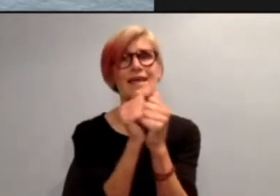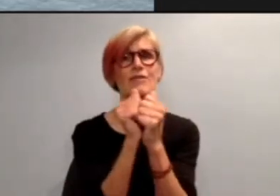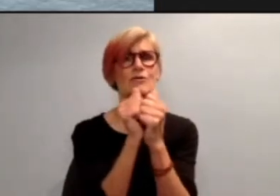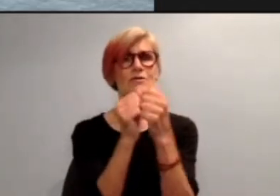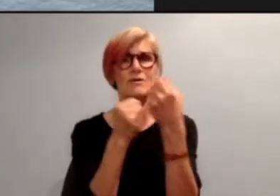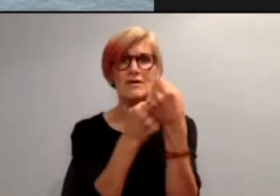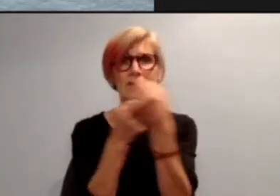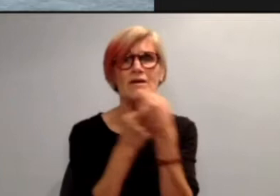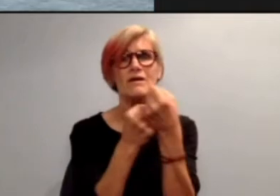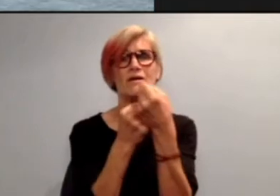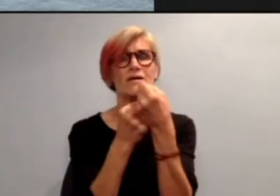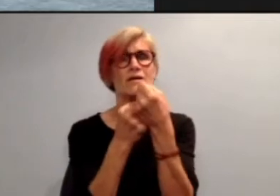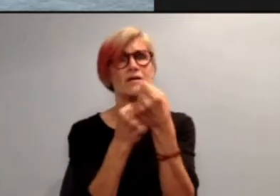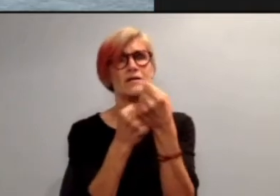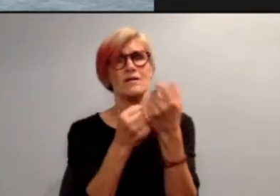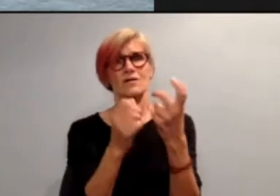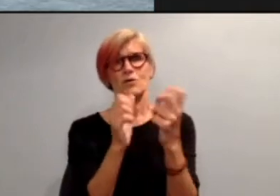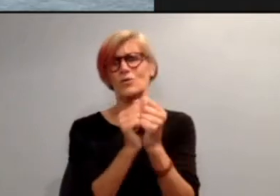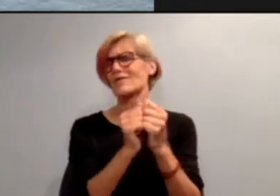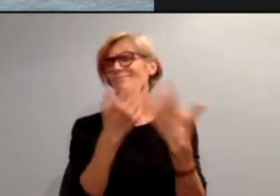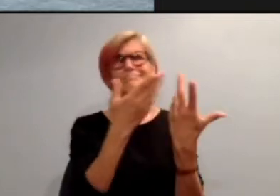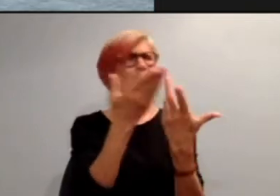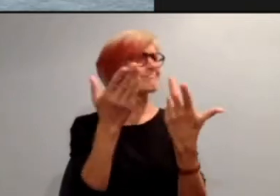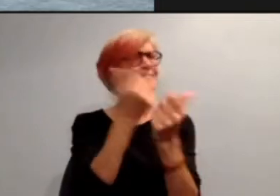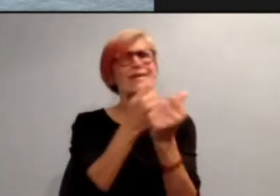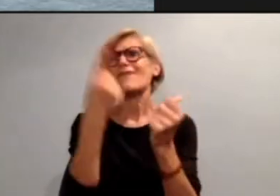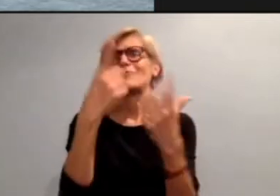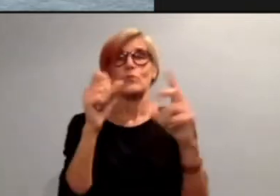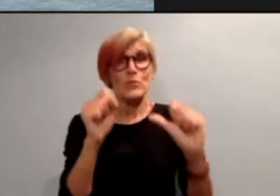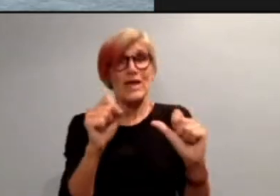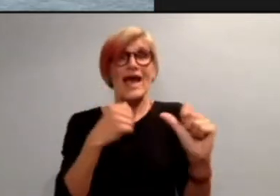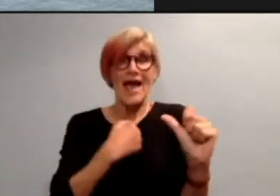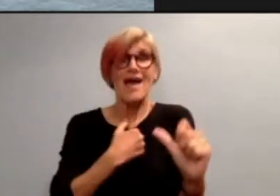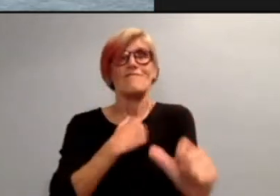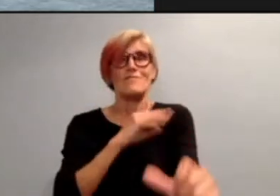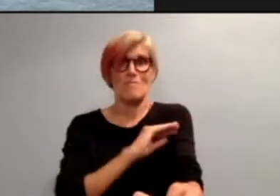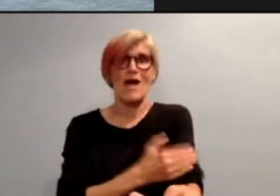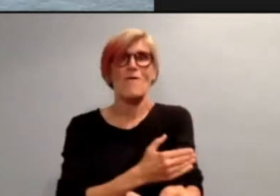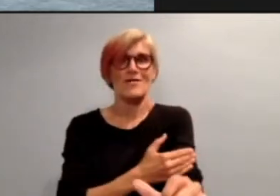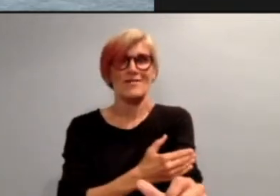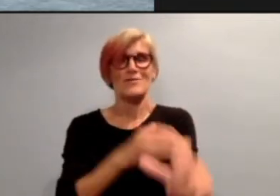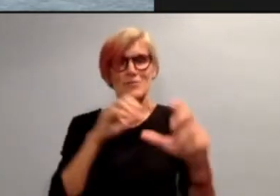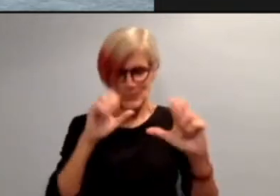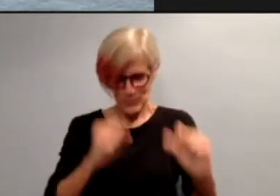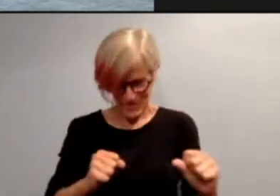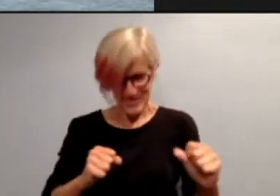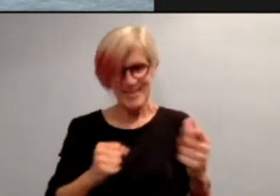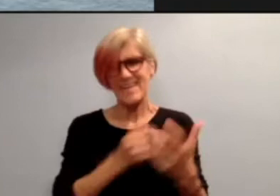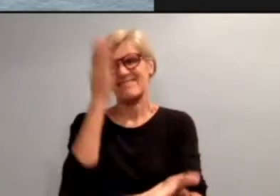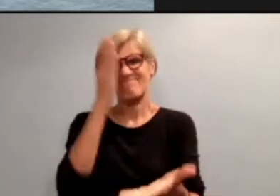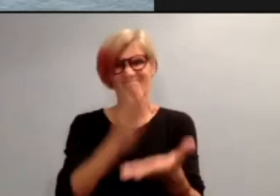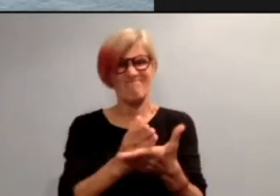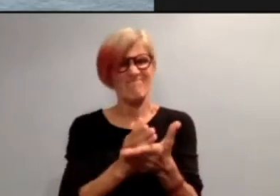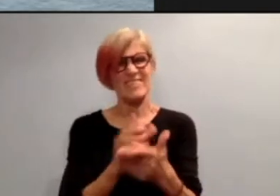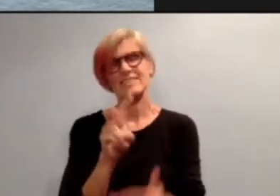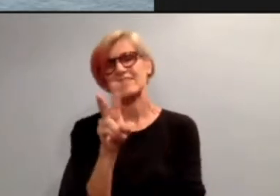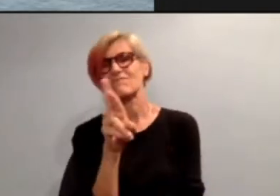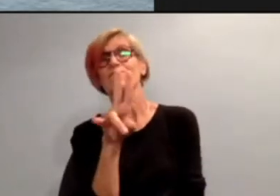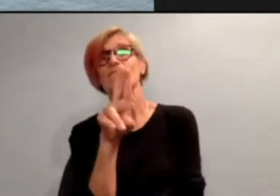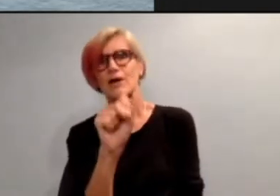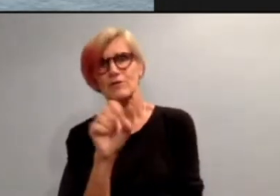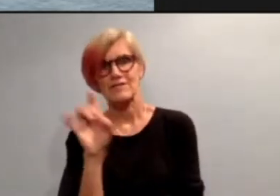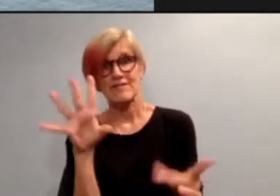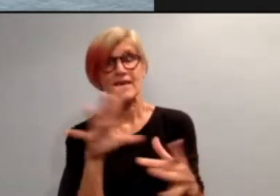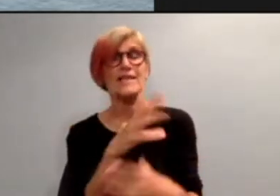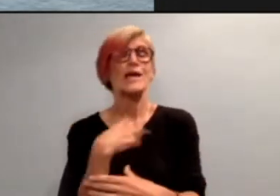and allyship with our diverse neighbors, we have the power not only to fight this virus of hate, but to heal from it